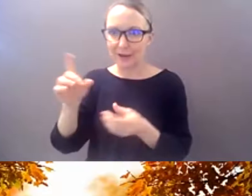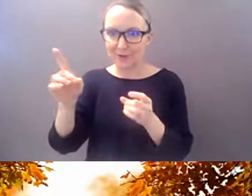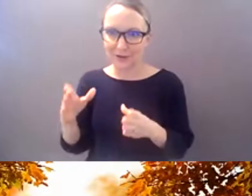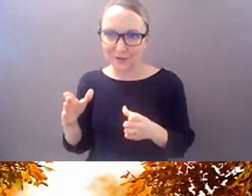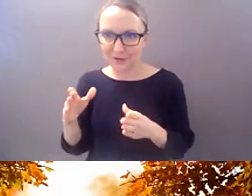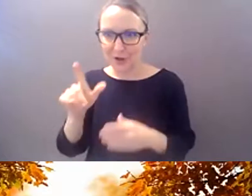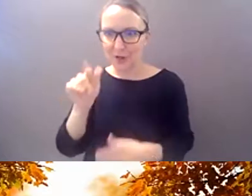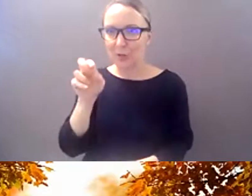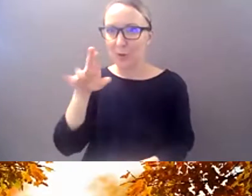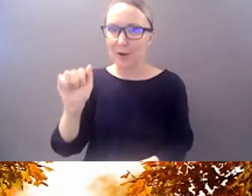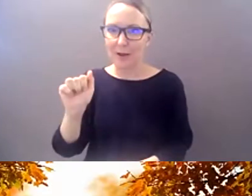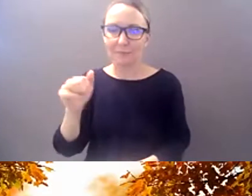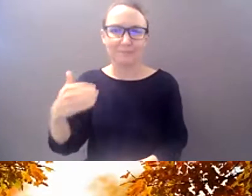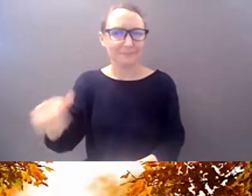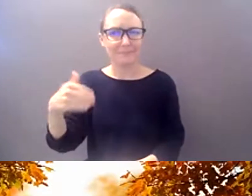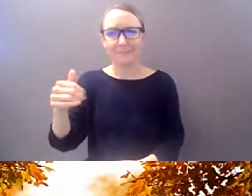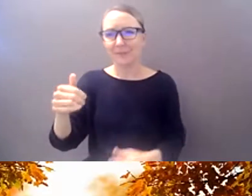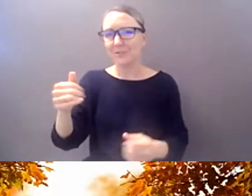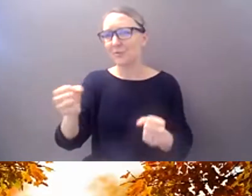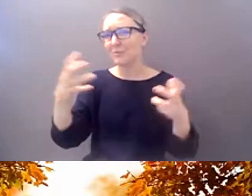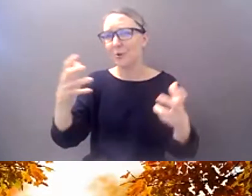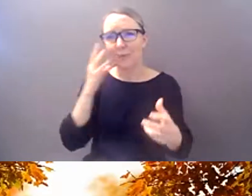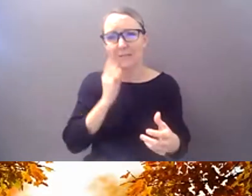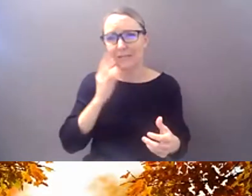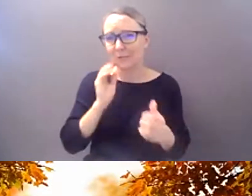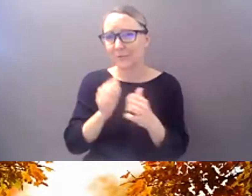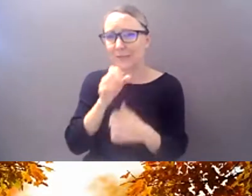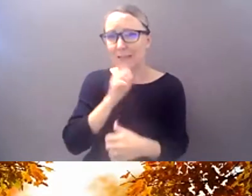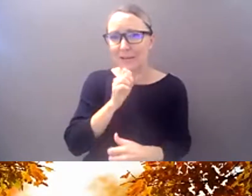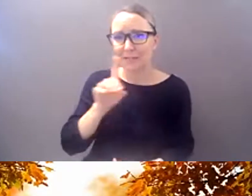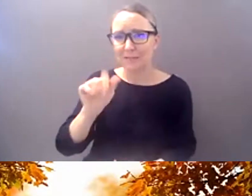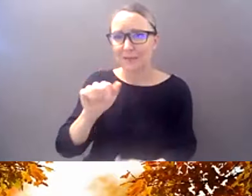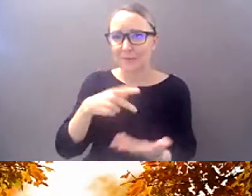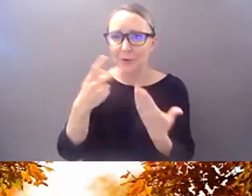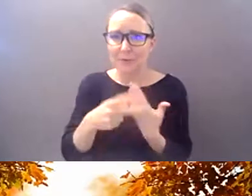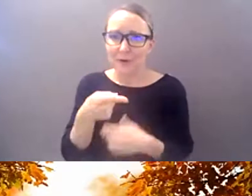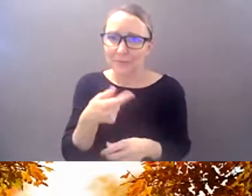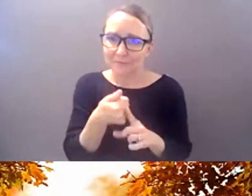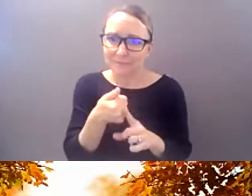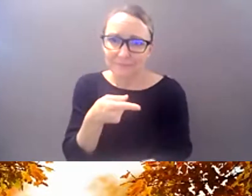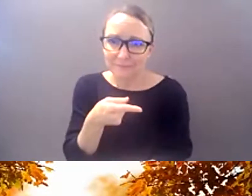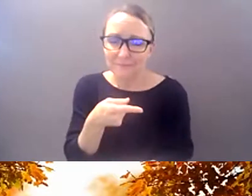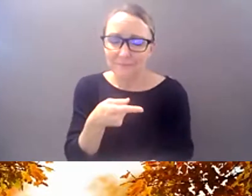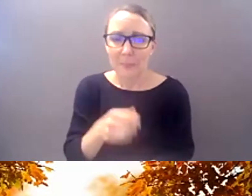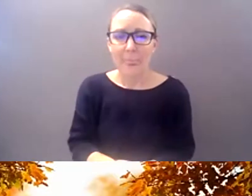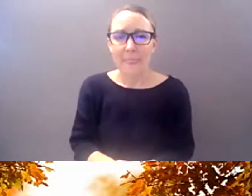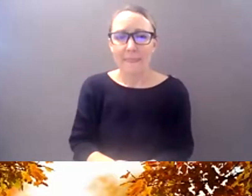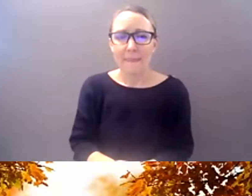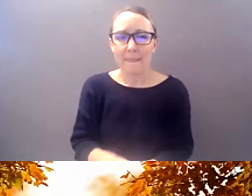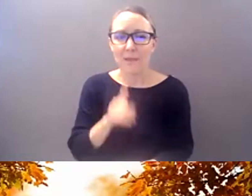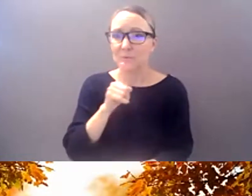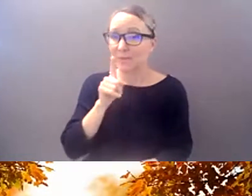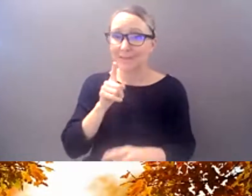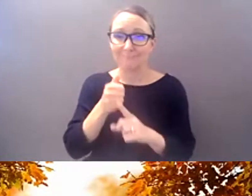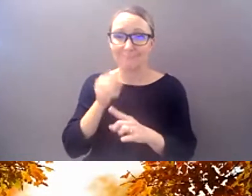Laura has just such a vast amount of experience in aging and disability programs and has really been innovative and on the